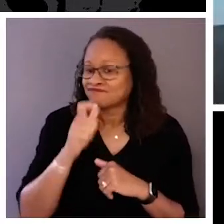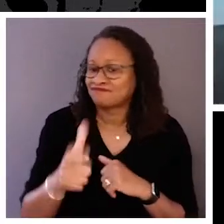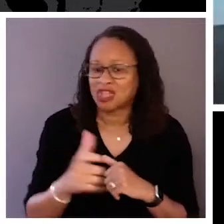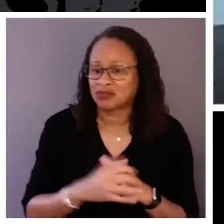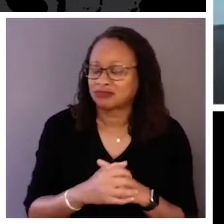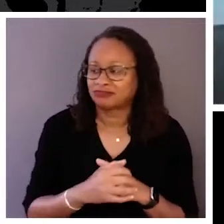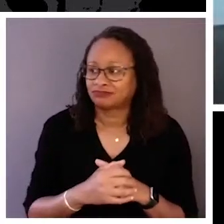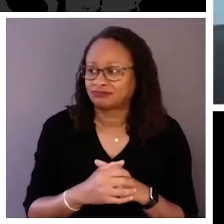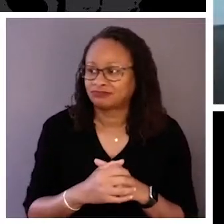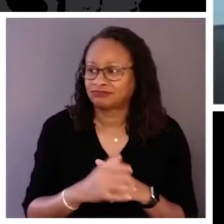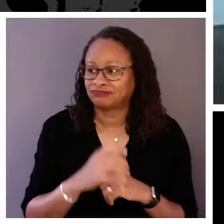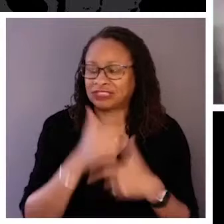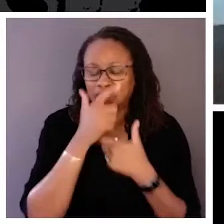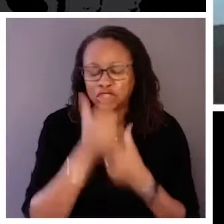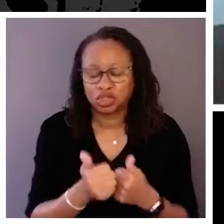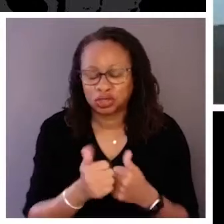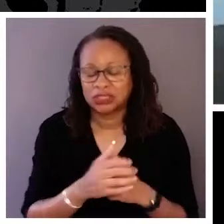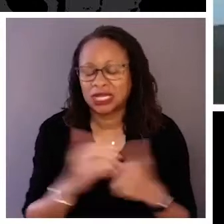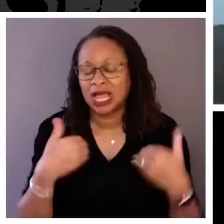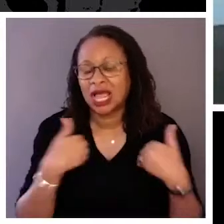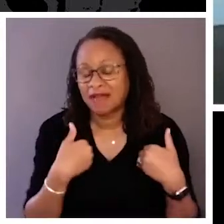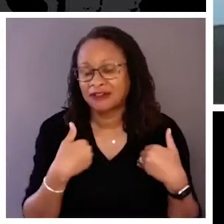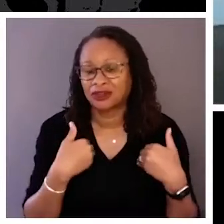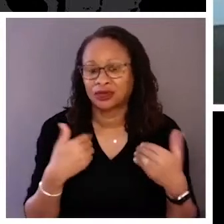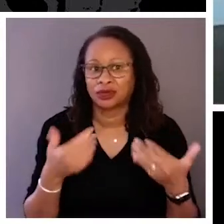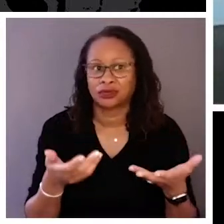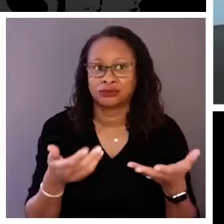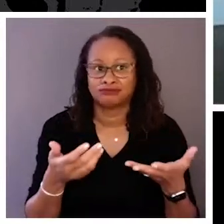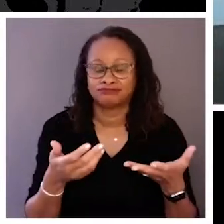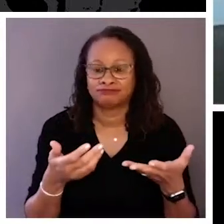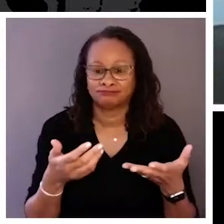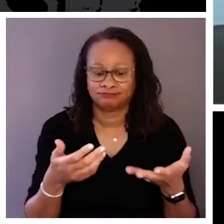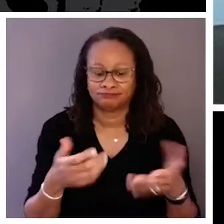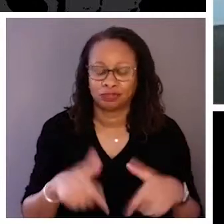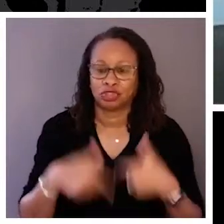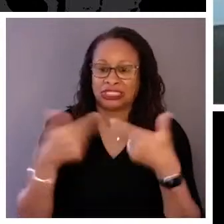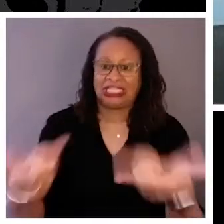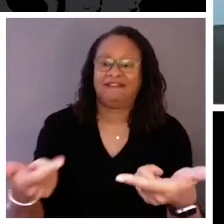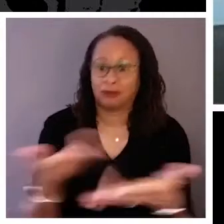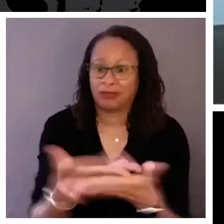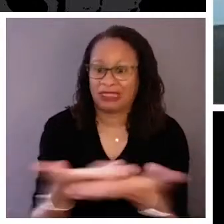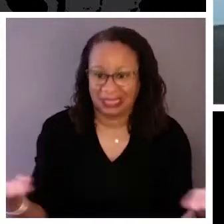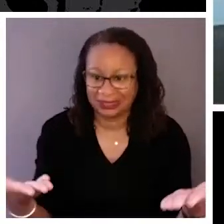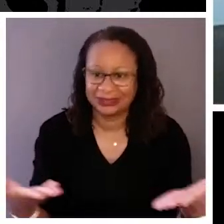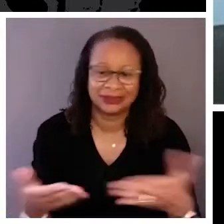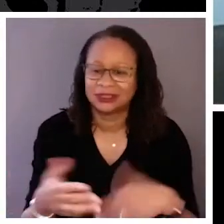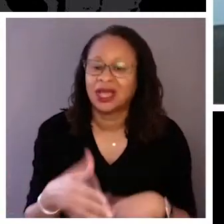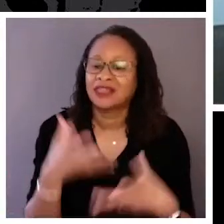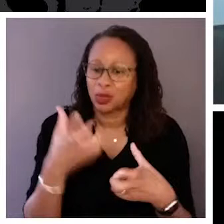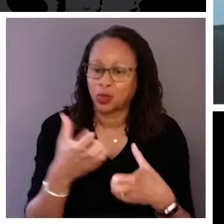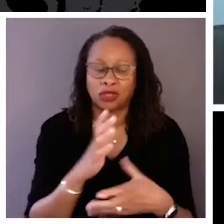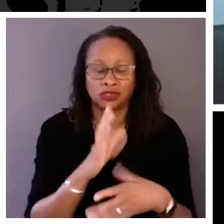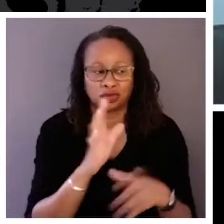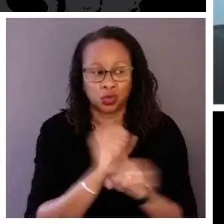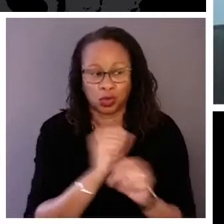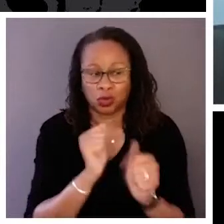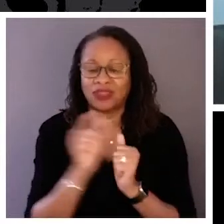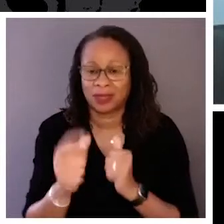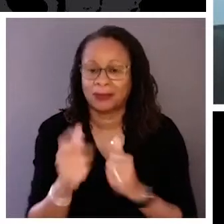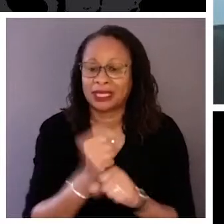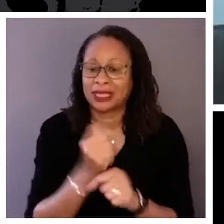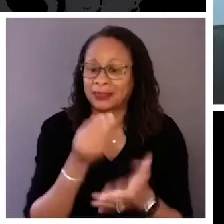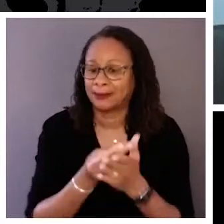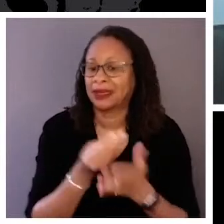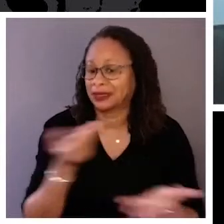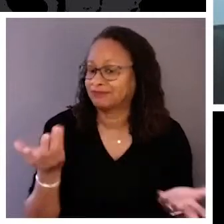They're not interested in having you turn over your possessions to them, because what would they do with them? So they really want you to work with them, and they want to